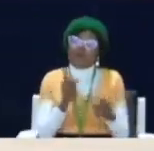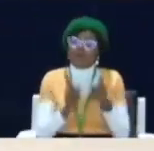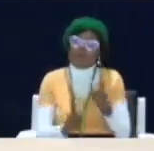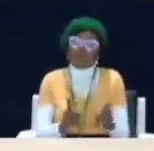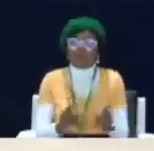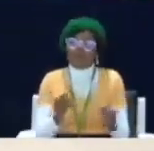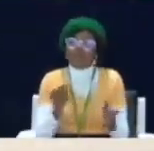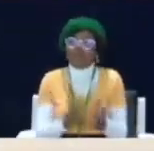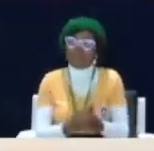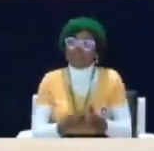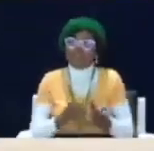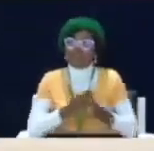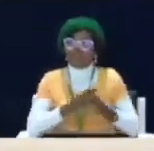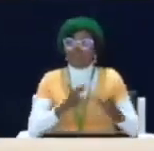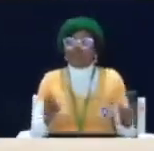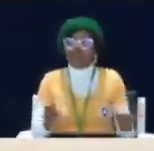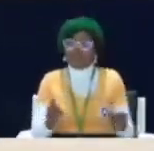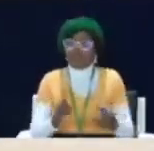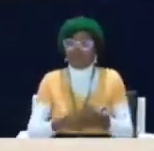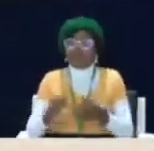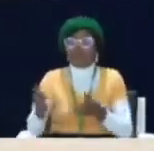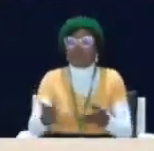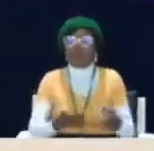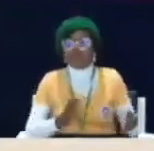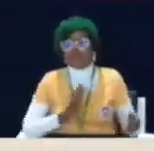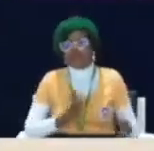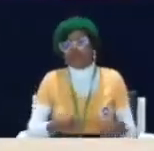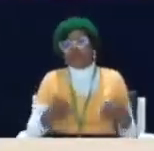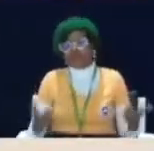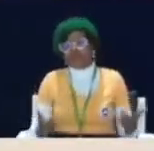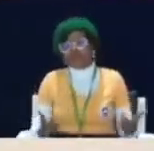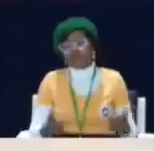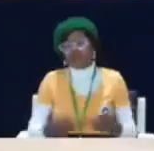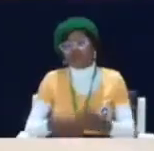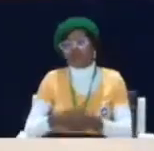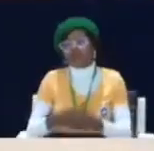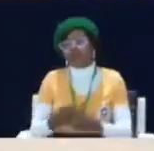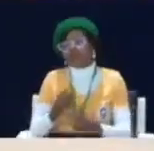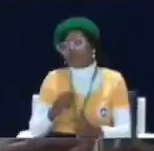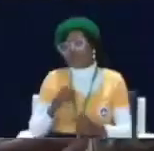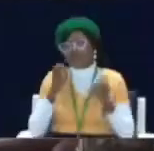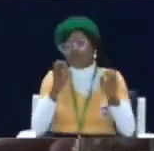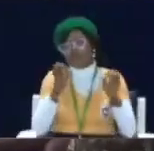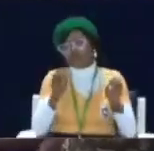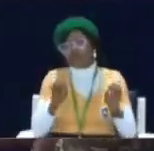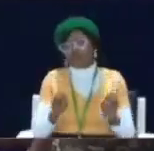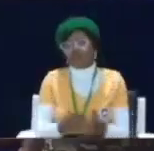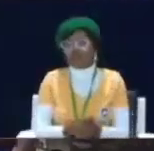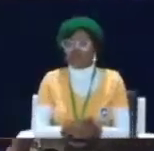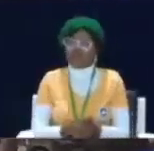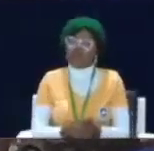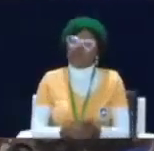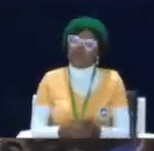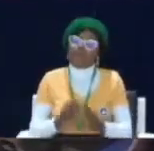light into the worlds of education, fashion, sports,